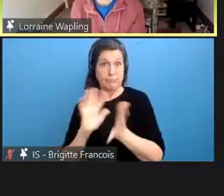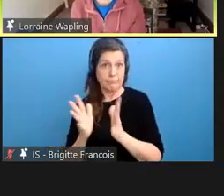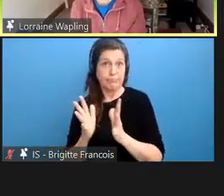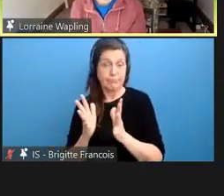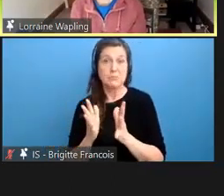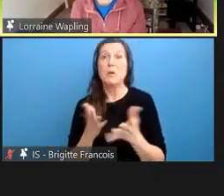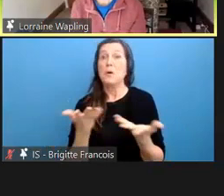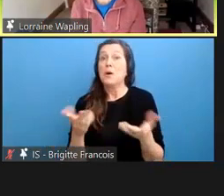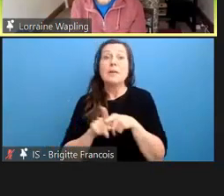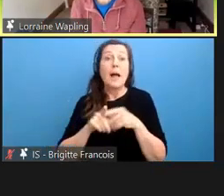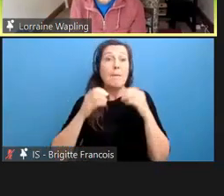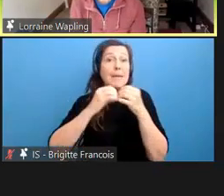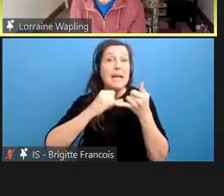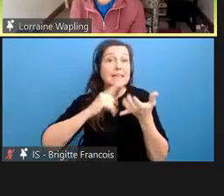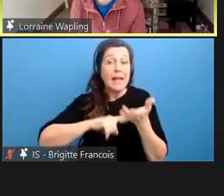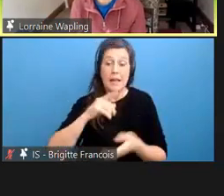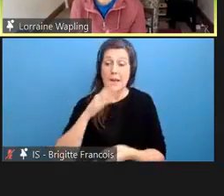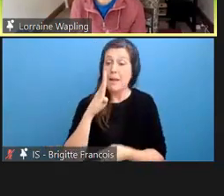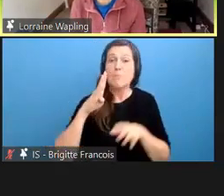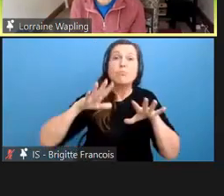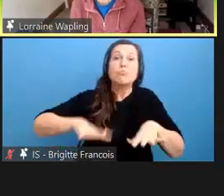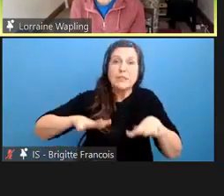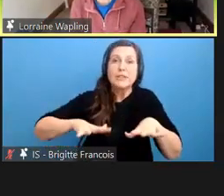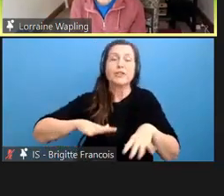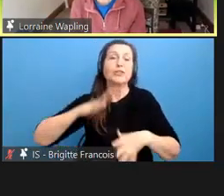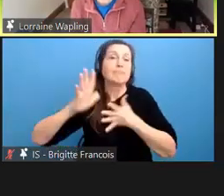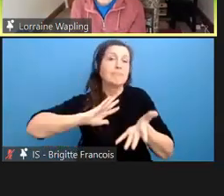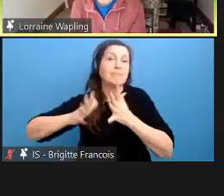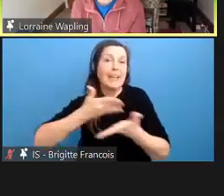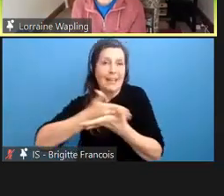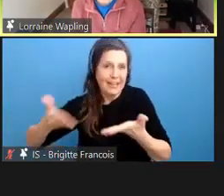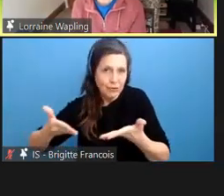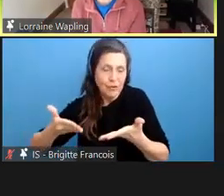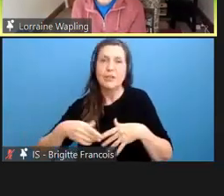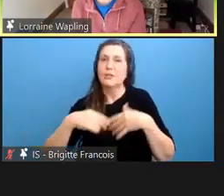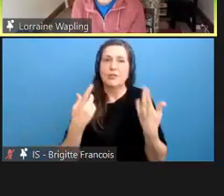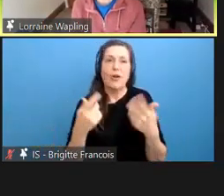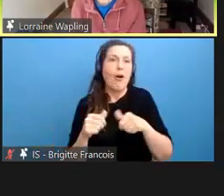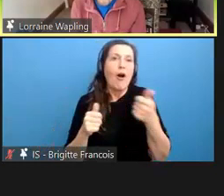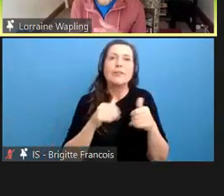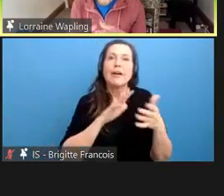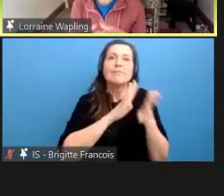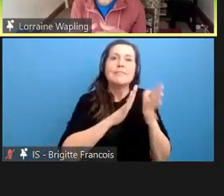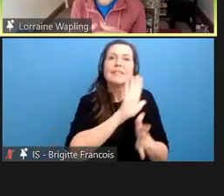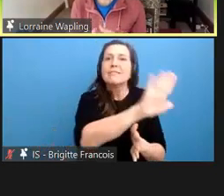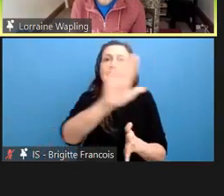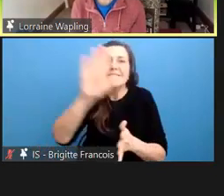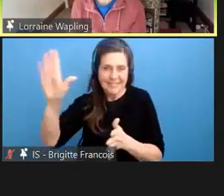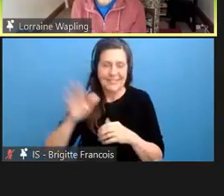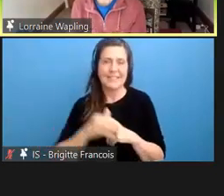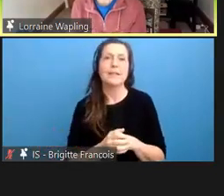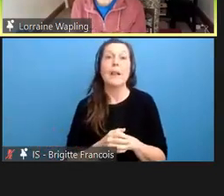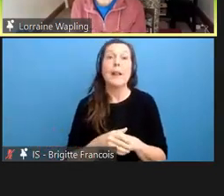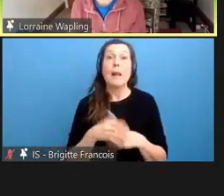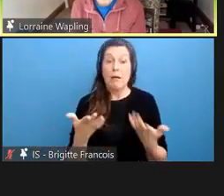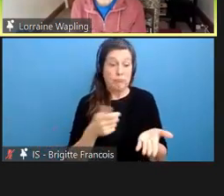Language, or of course it is very often written. What's really